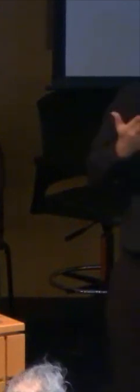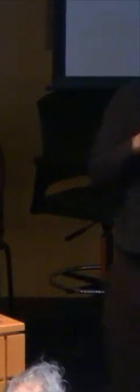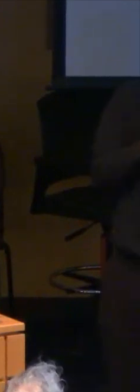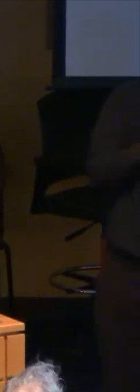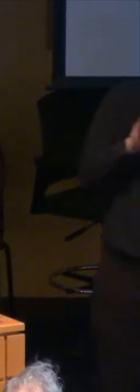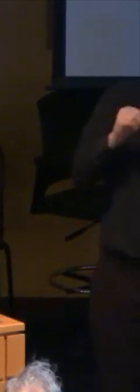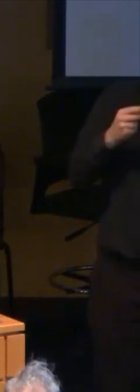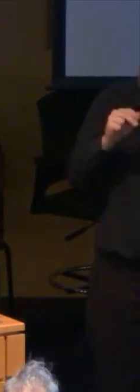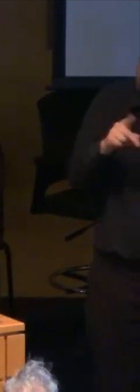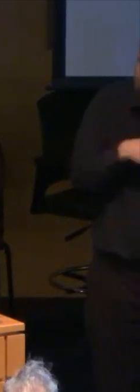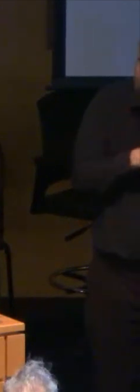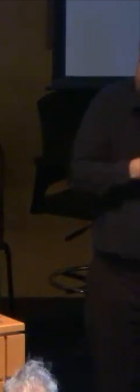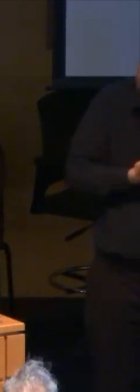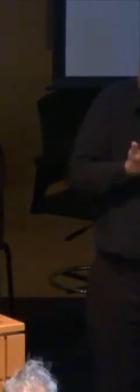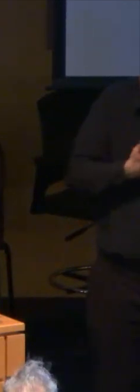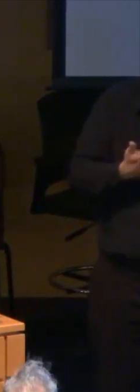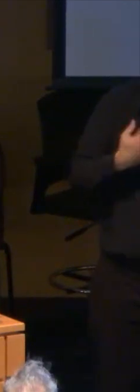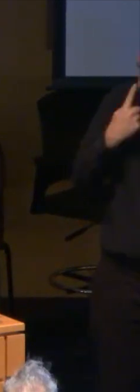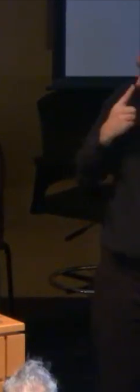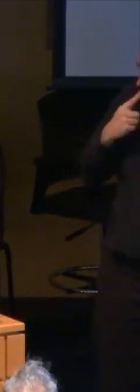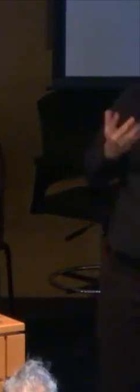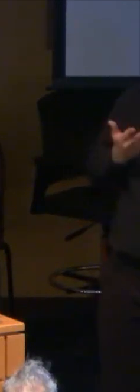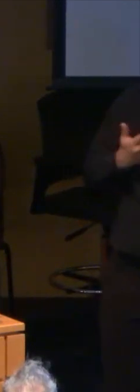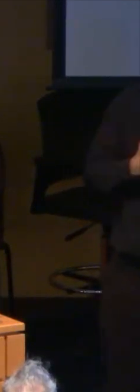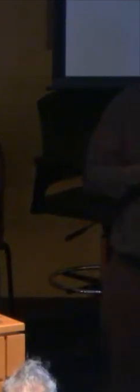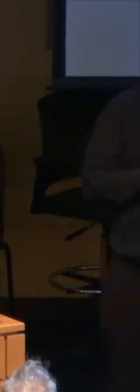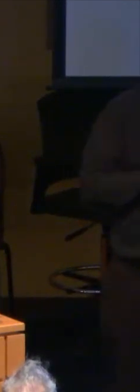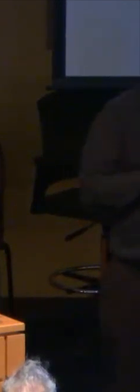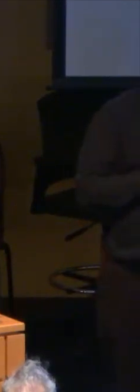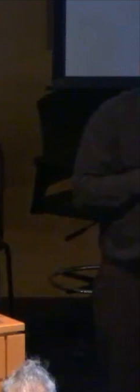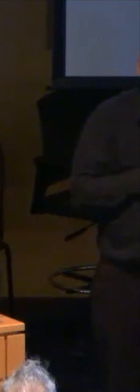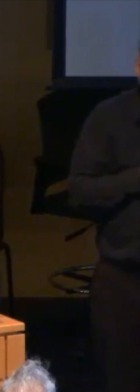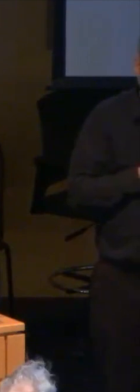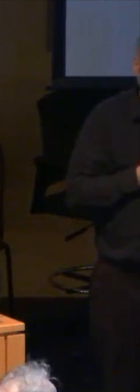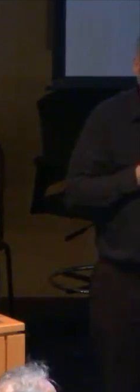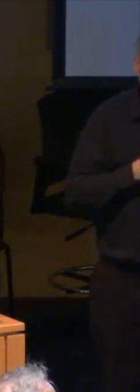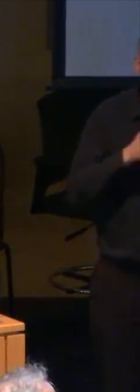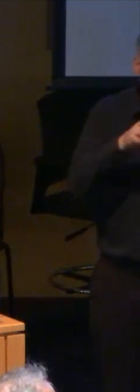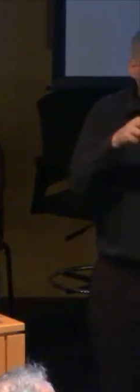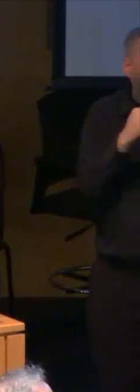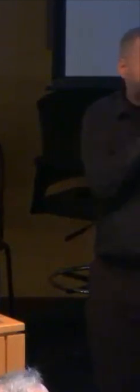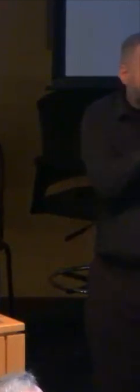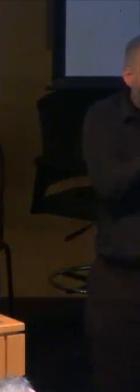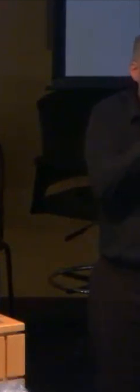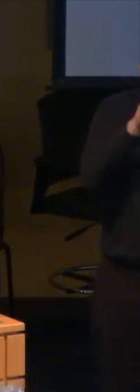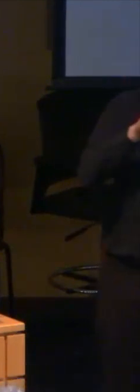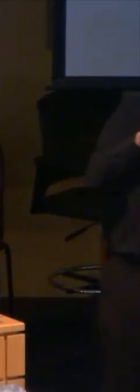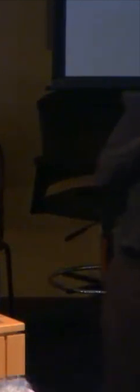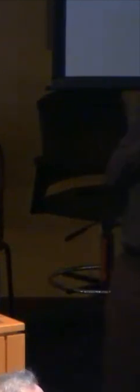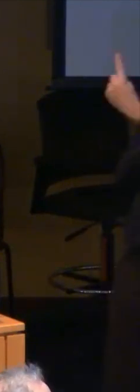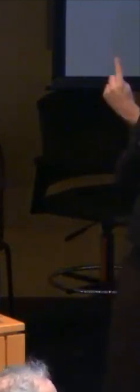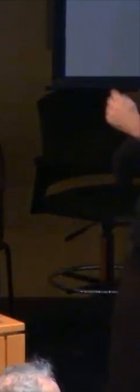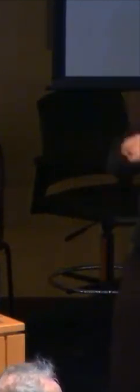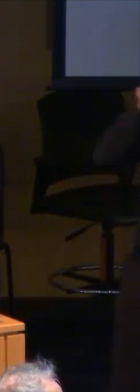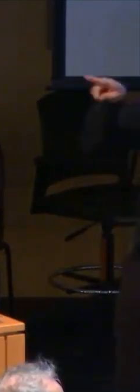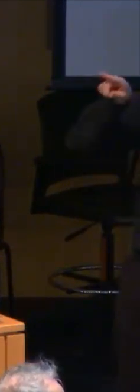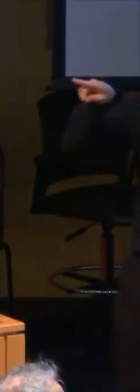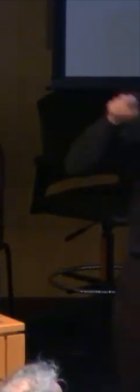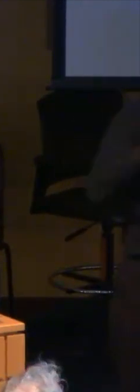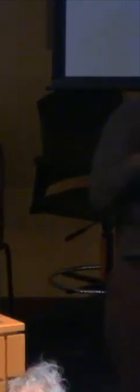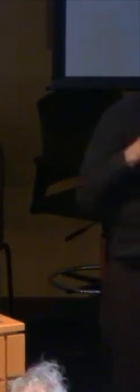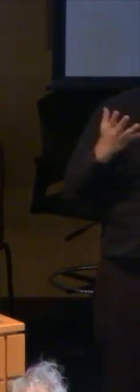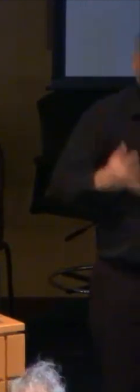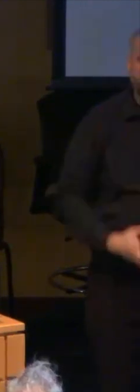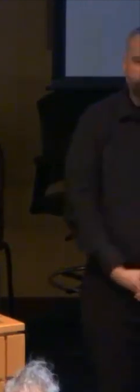mayiask@uw.edu. So you can either email or make your way over to a microphone for questions.